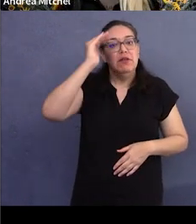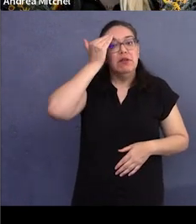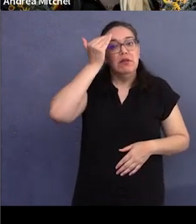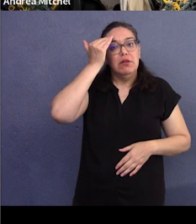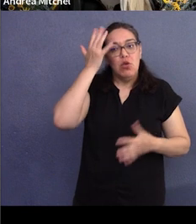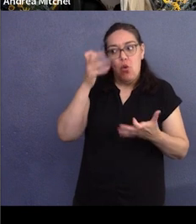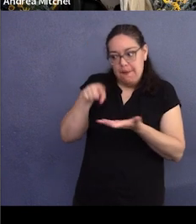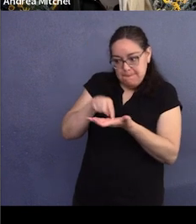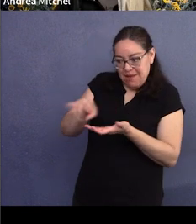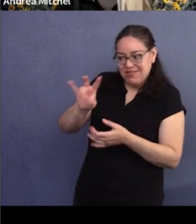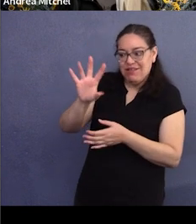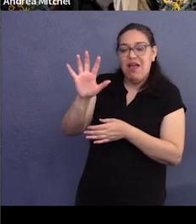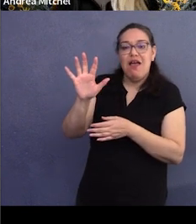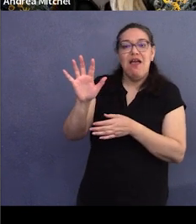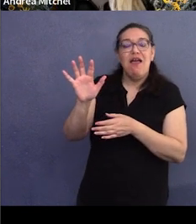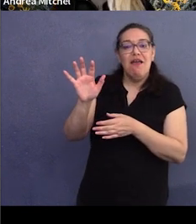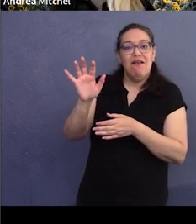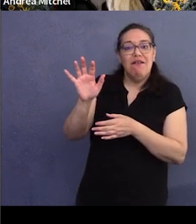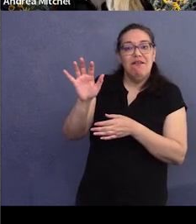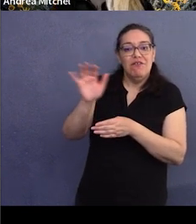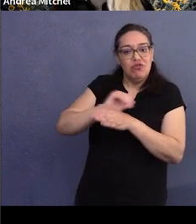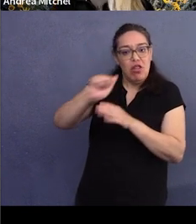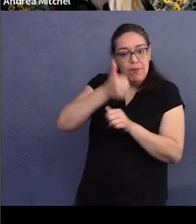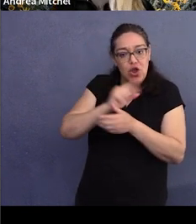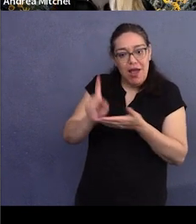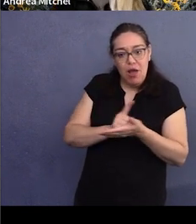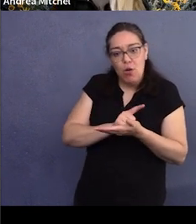you could put in the 156 right here.